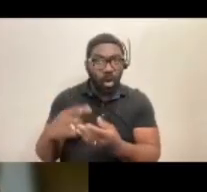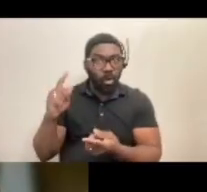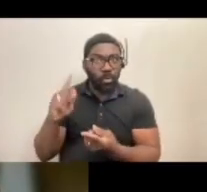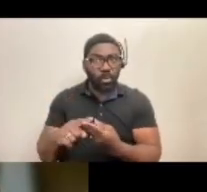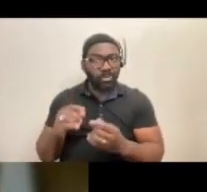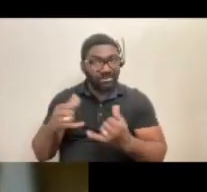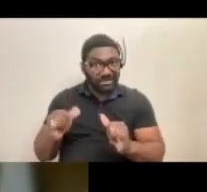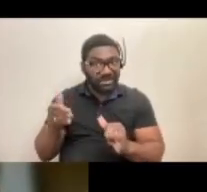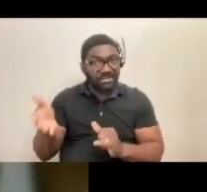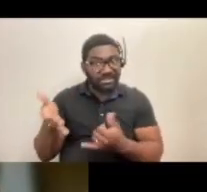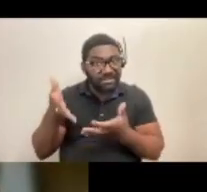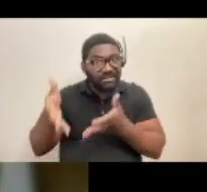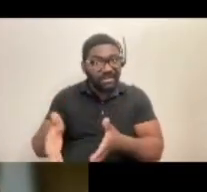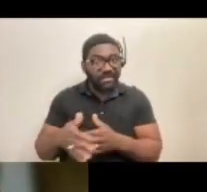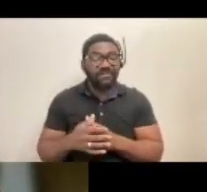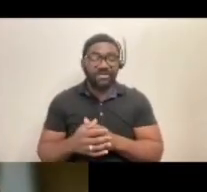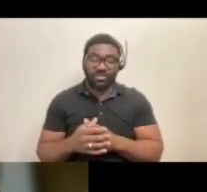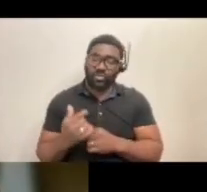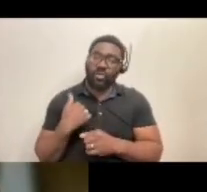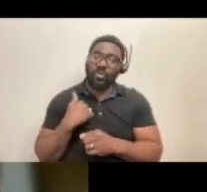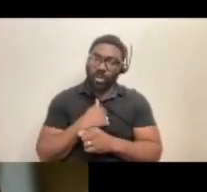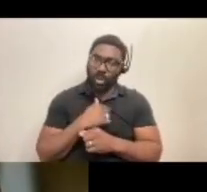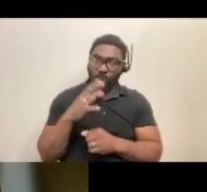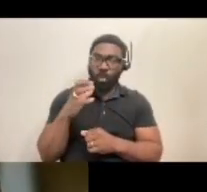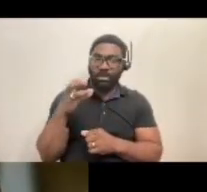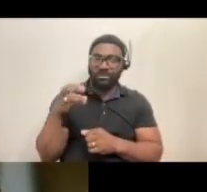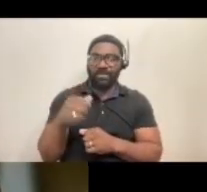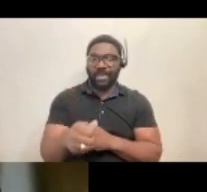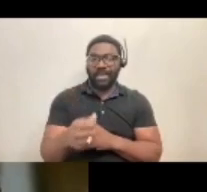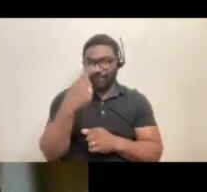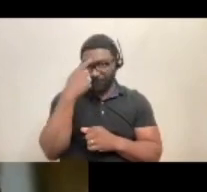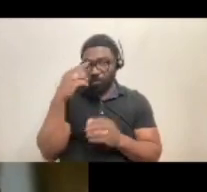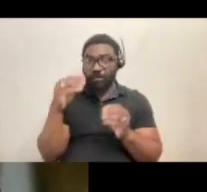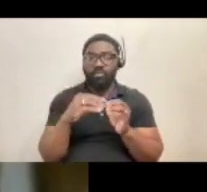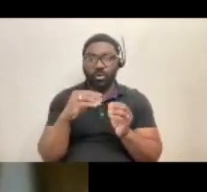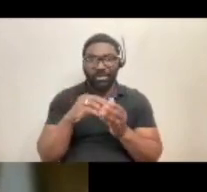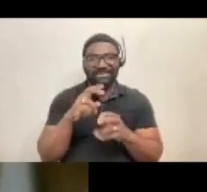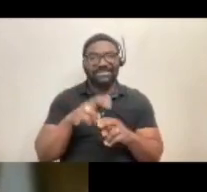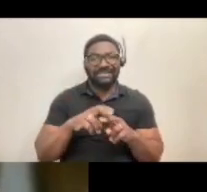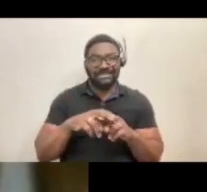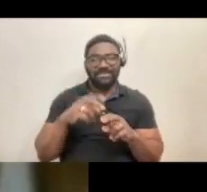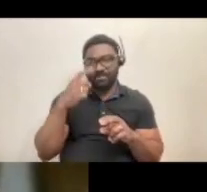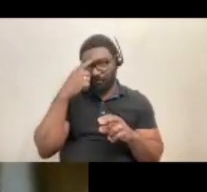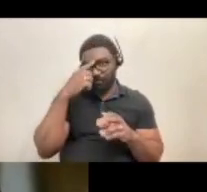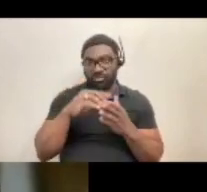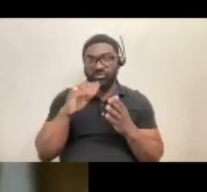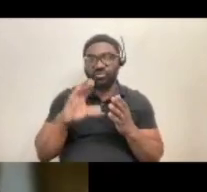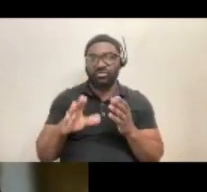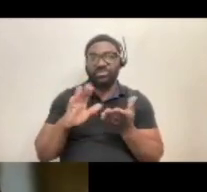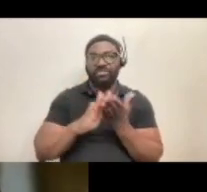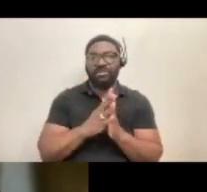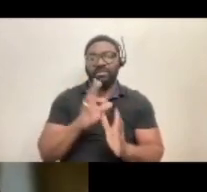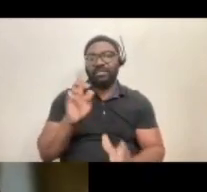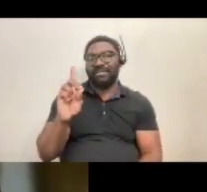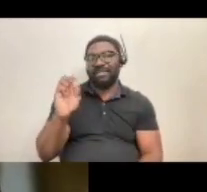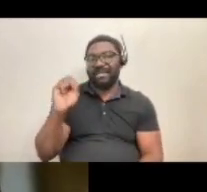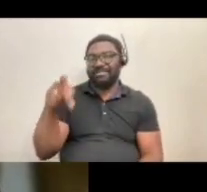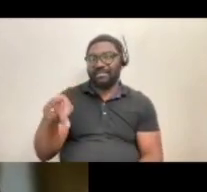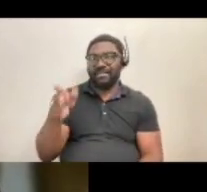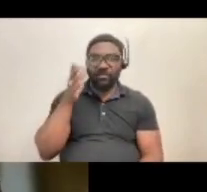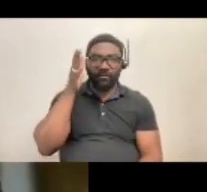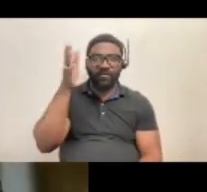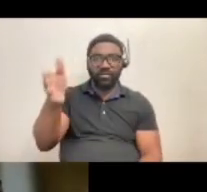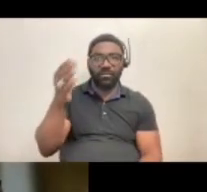So we are looking at being able to fund additional seats for DSPs moving forward. Again, going back to that